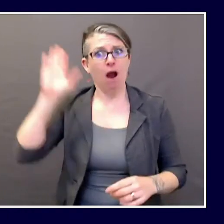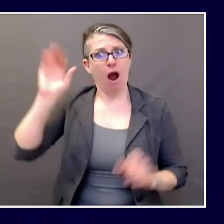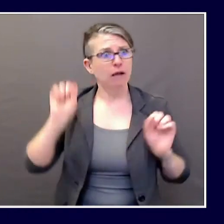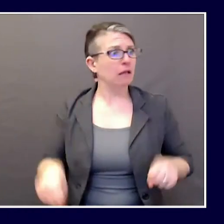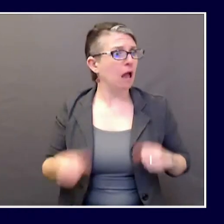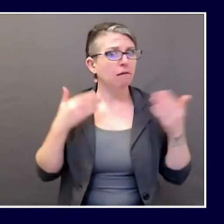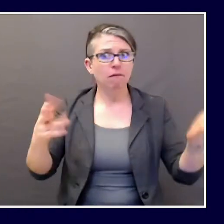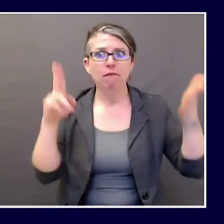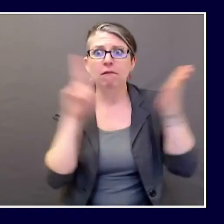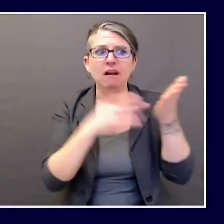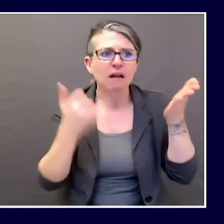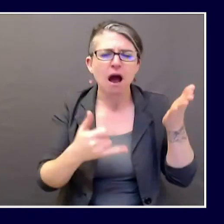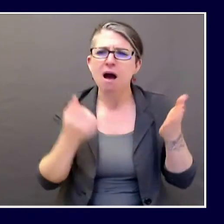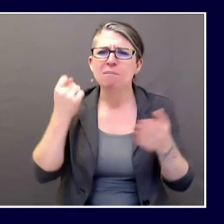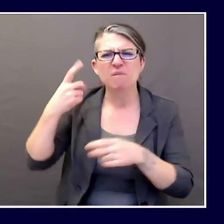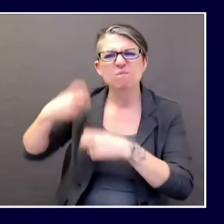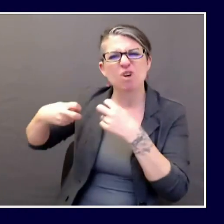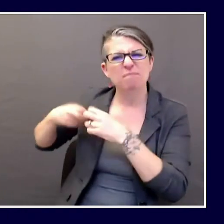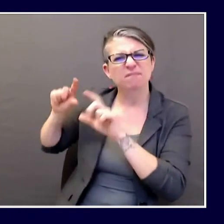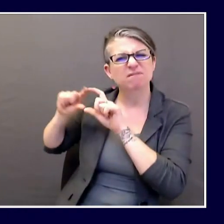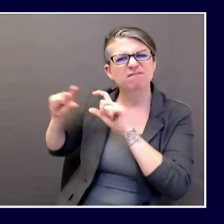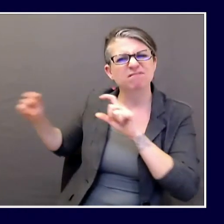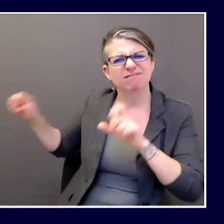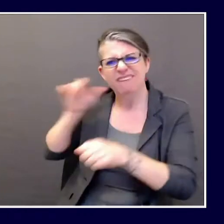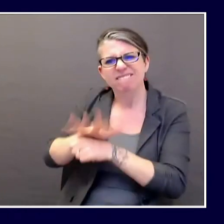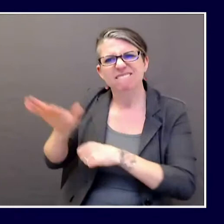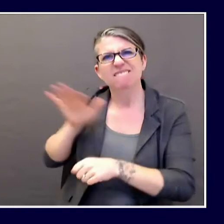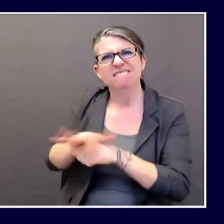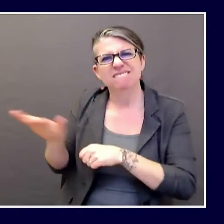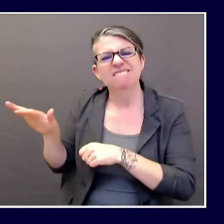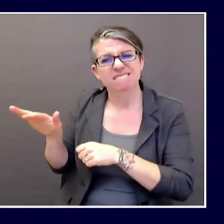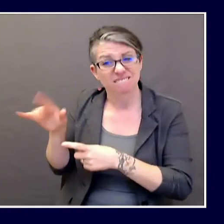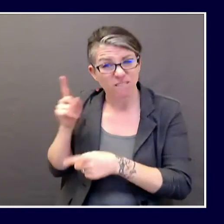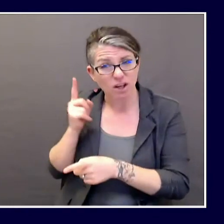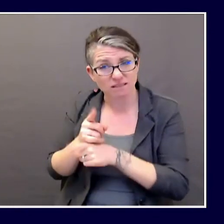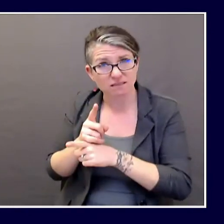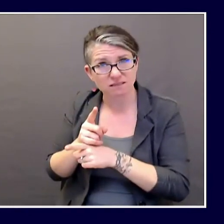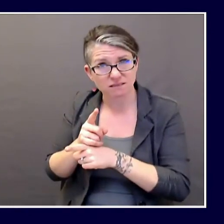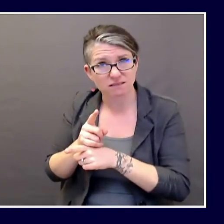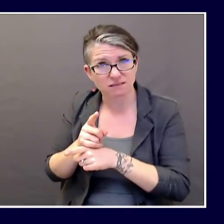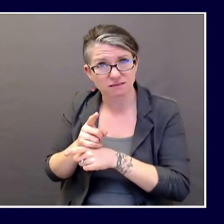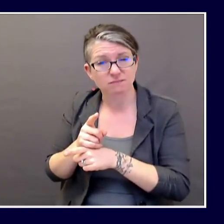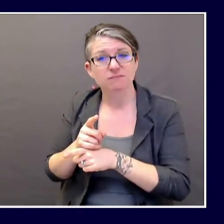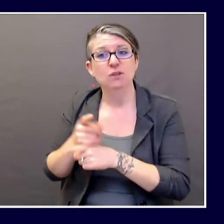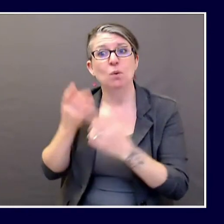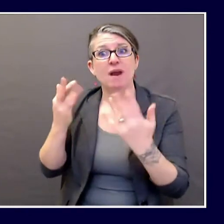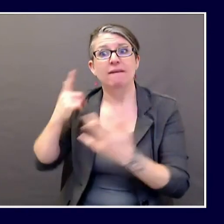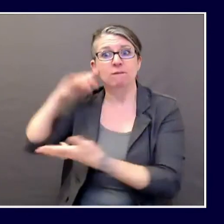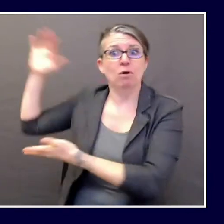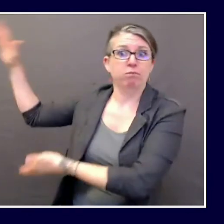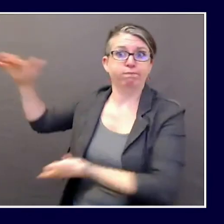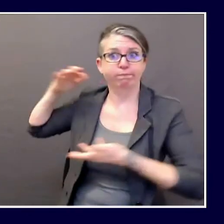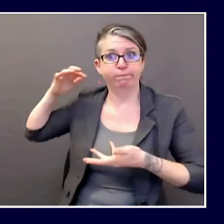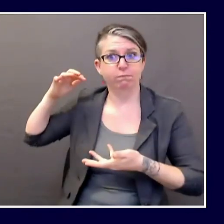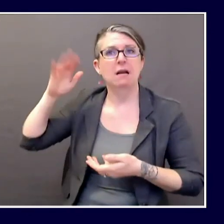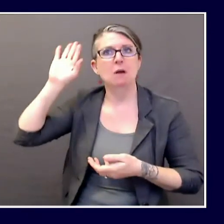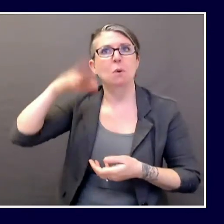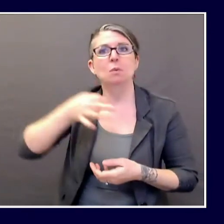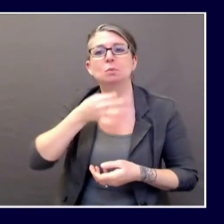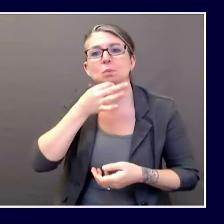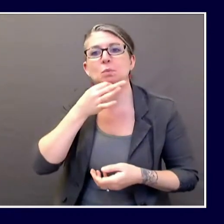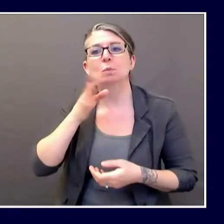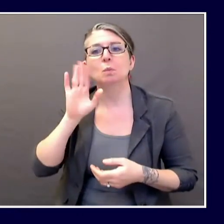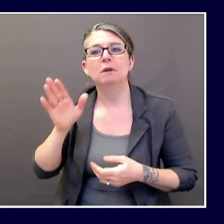do you have a sense yet for how many eligible Mainers will actually have access to a vaccine right away? I guess put another way, will someone